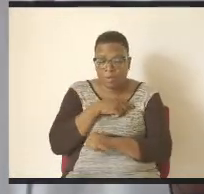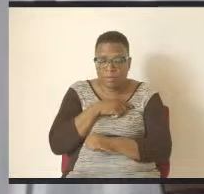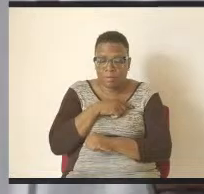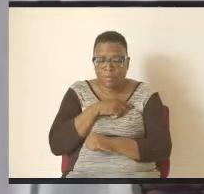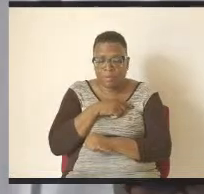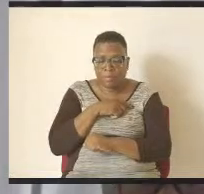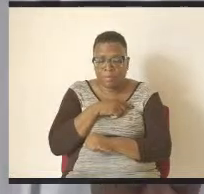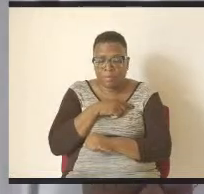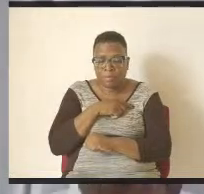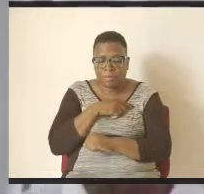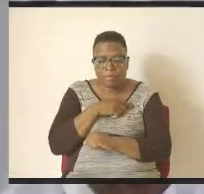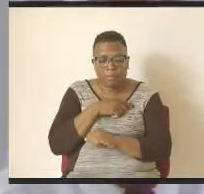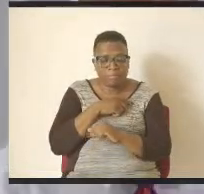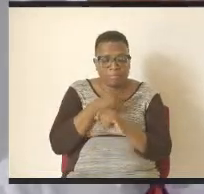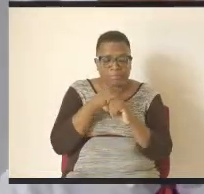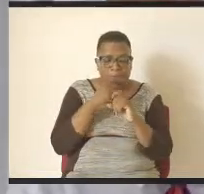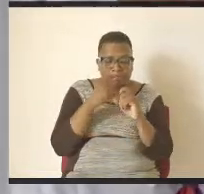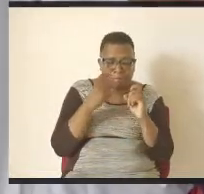wretched,